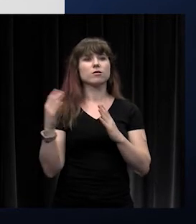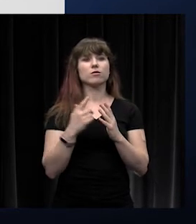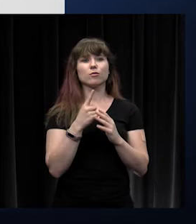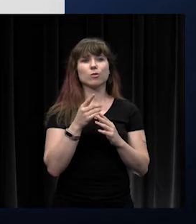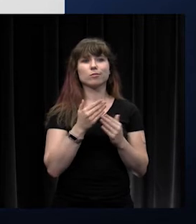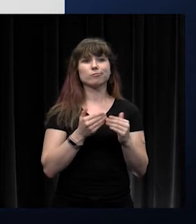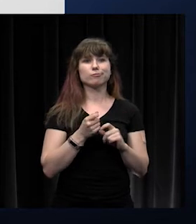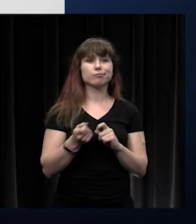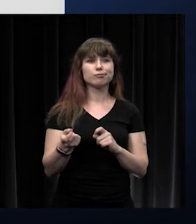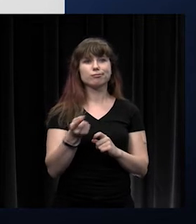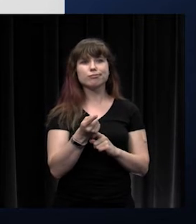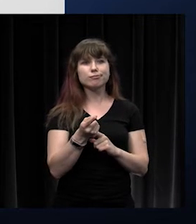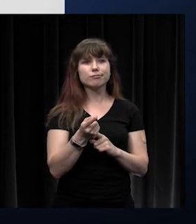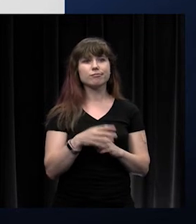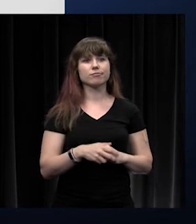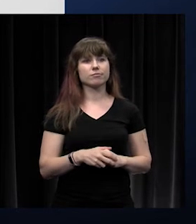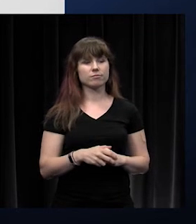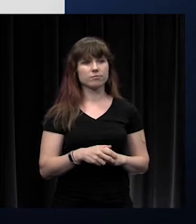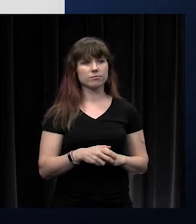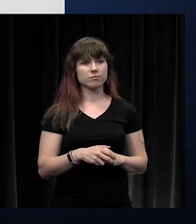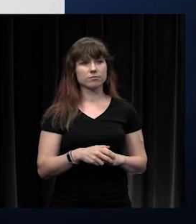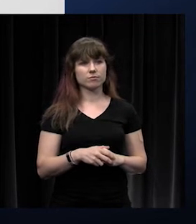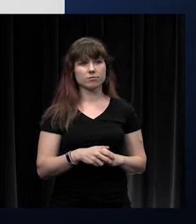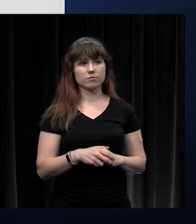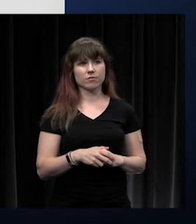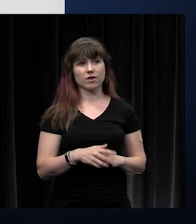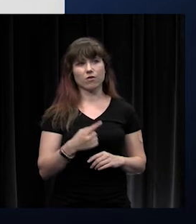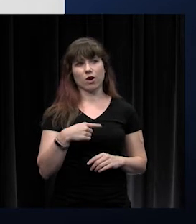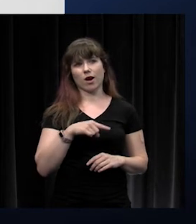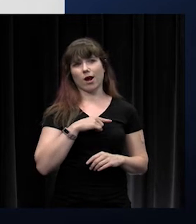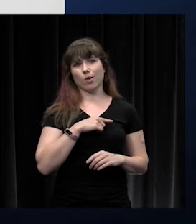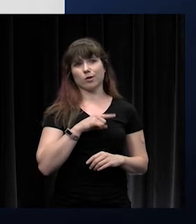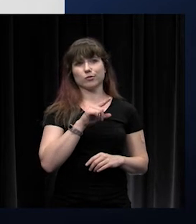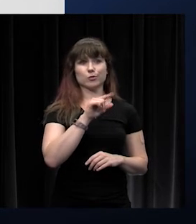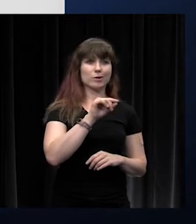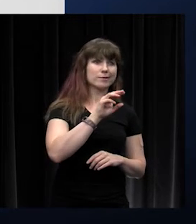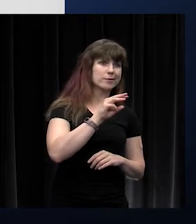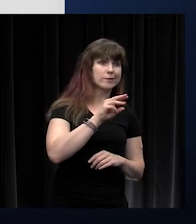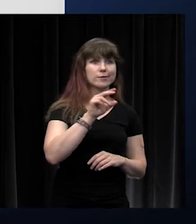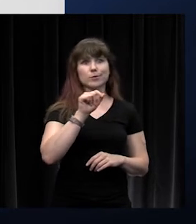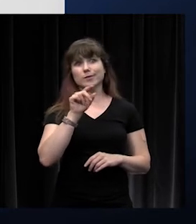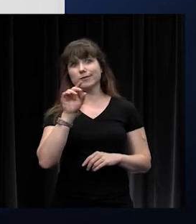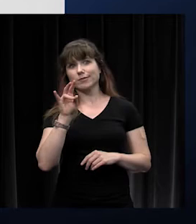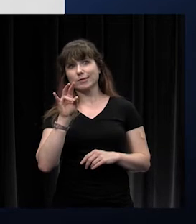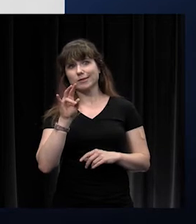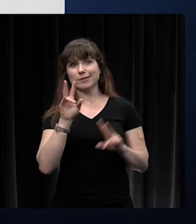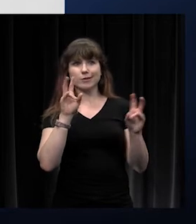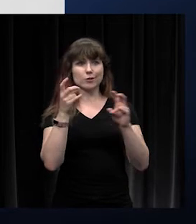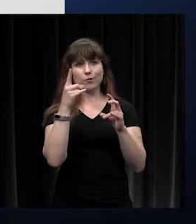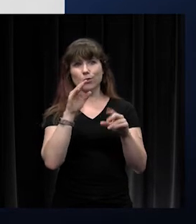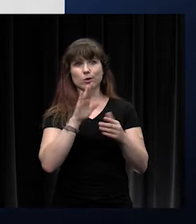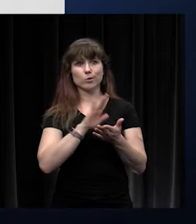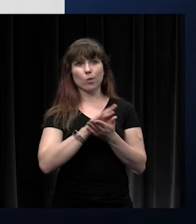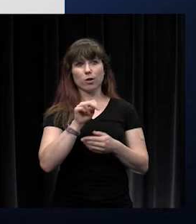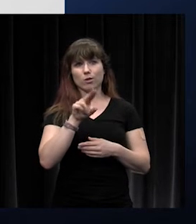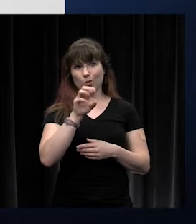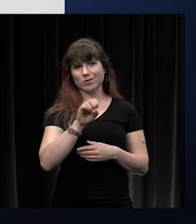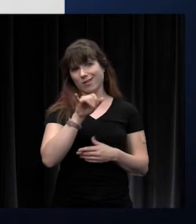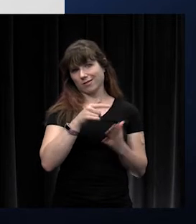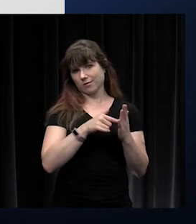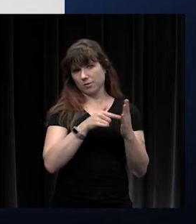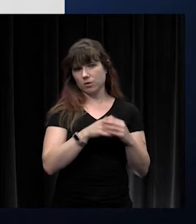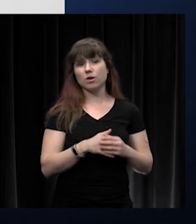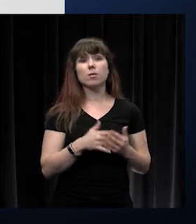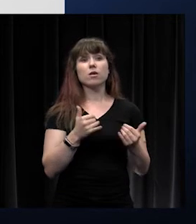school year, the 2016-17 issues of School News, for example. As well as, we are going to be unveiling a new parent communication